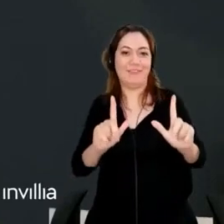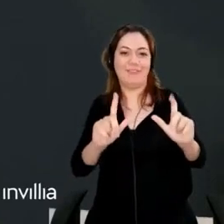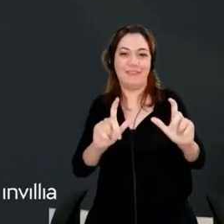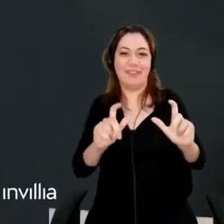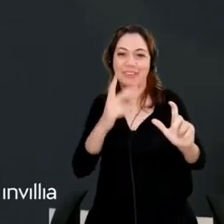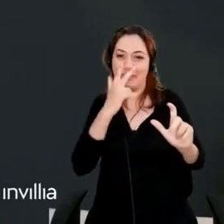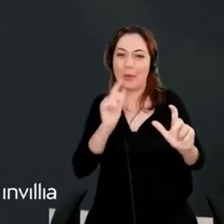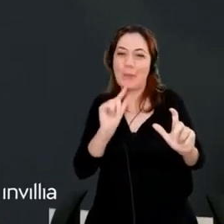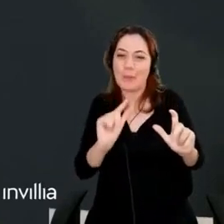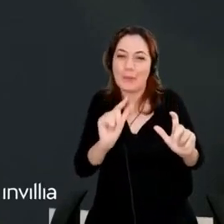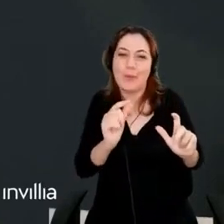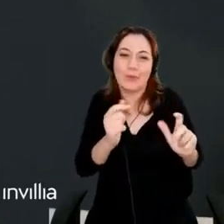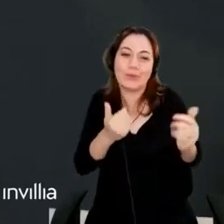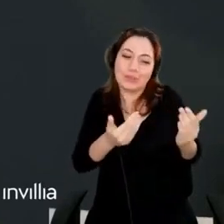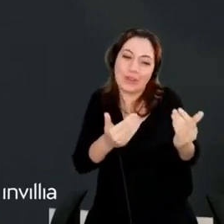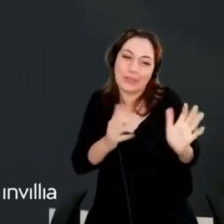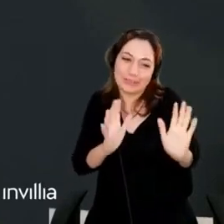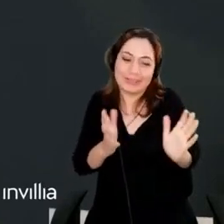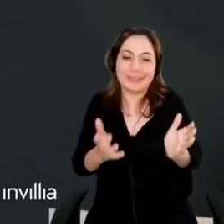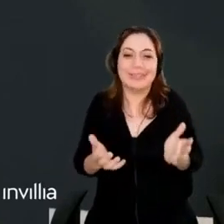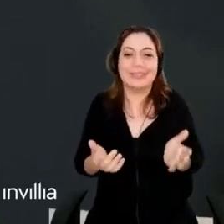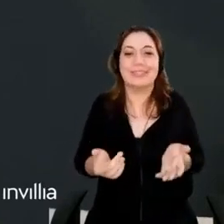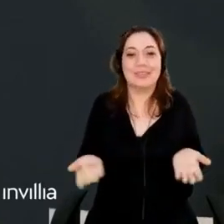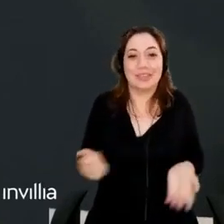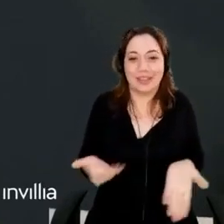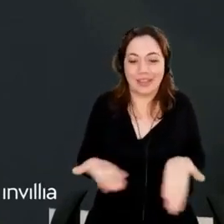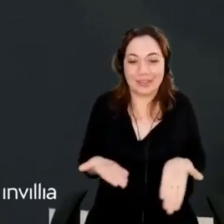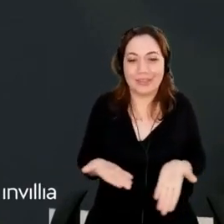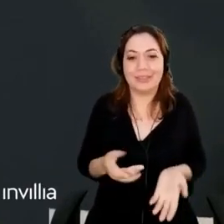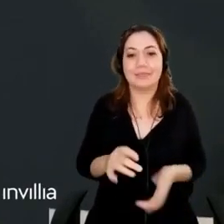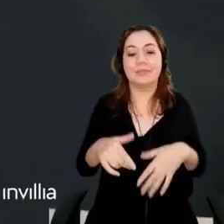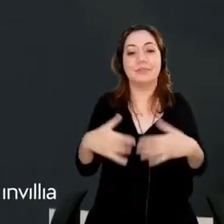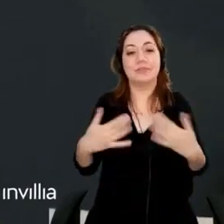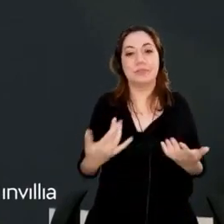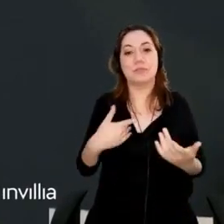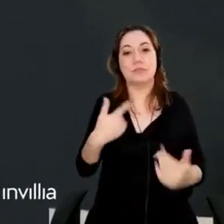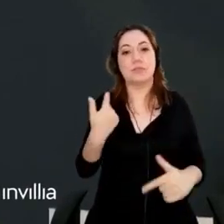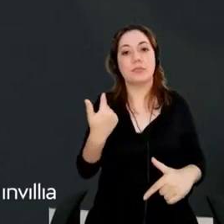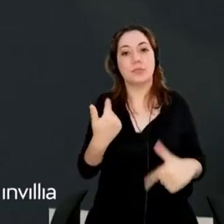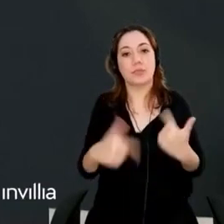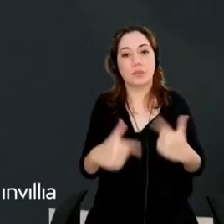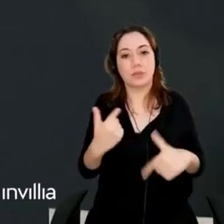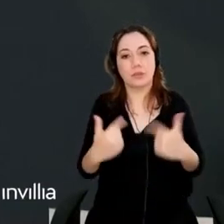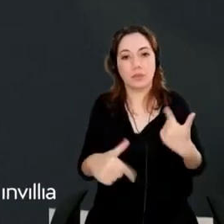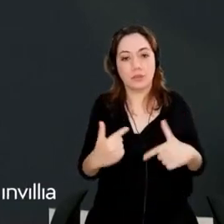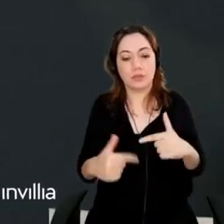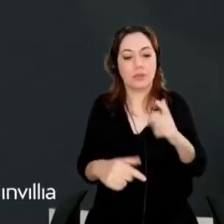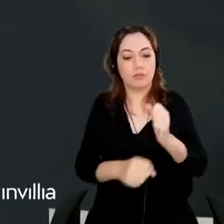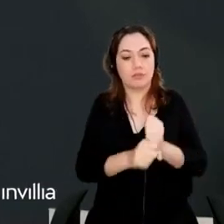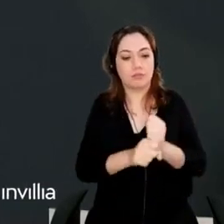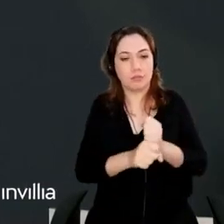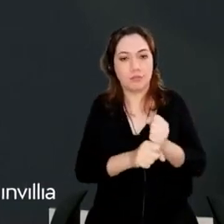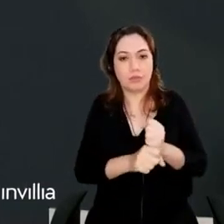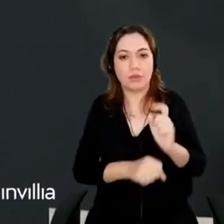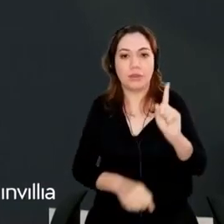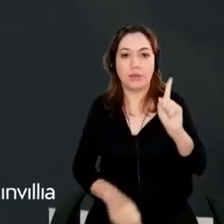is. I worked like many years at AB InBev, that is one of the